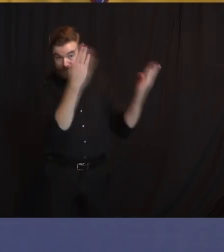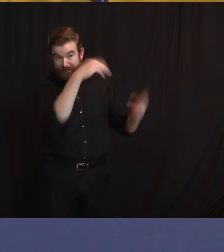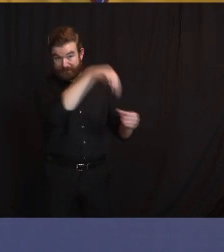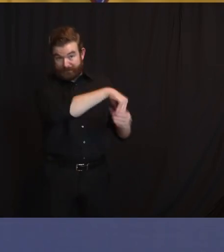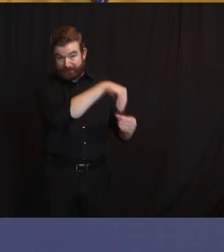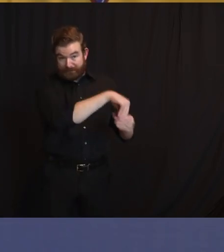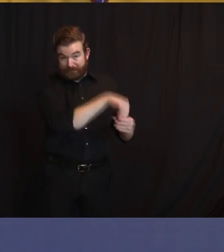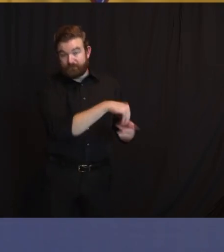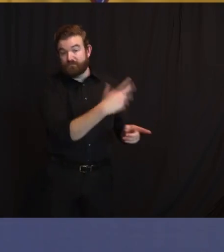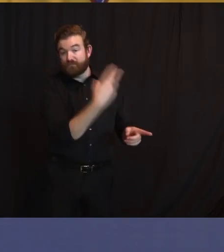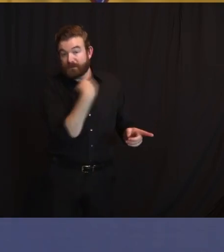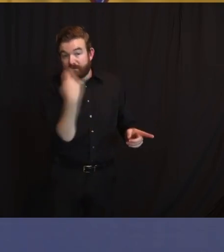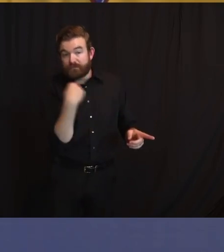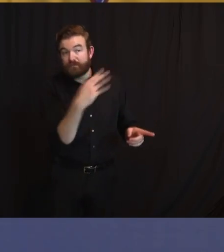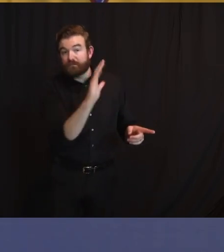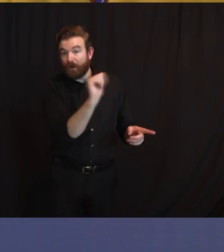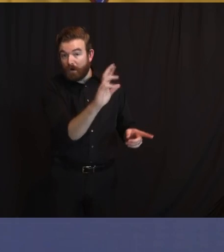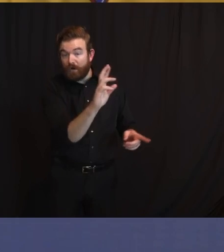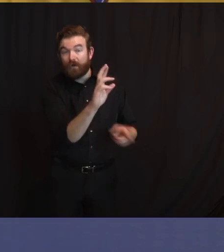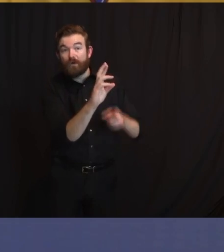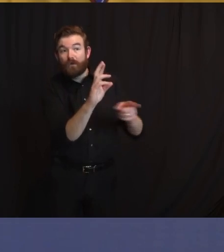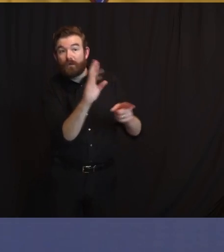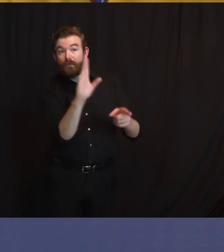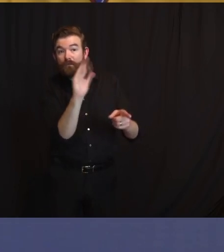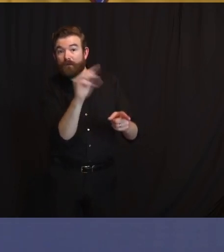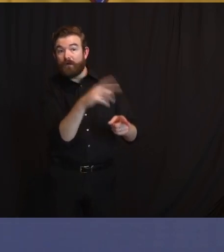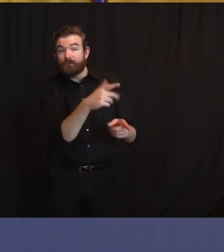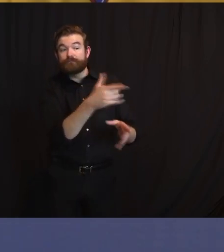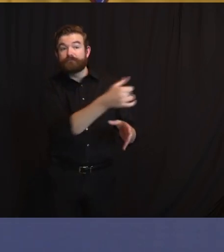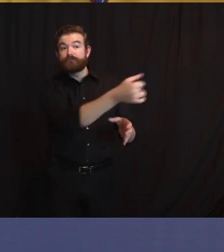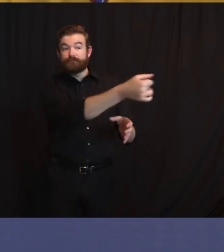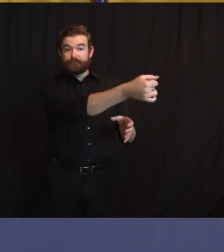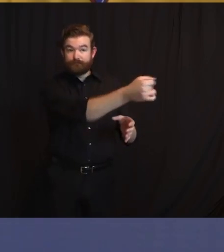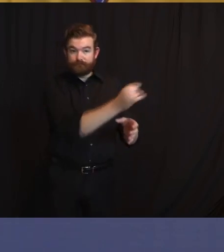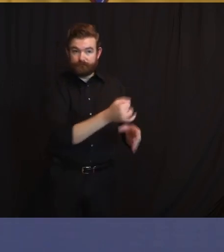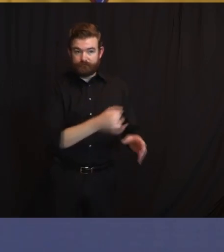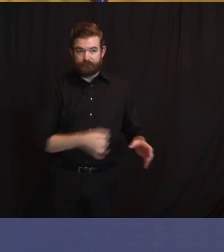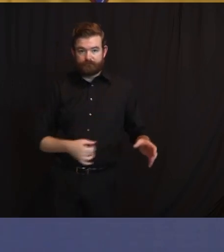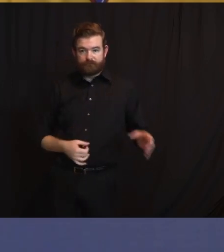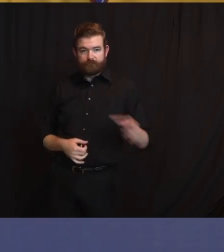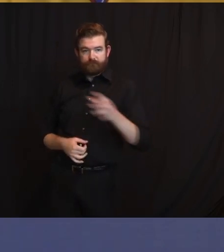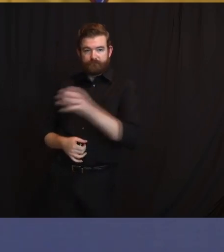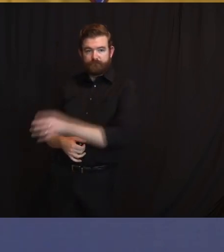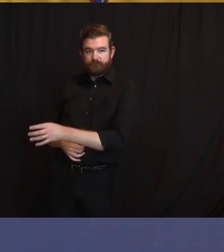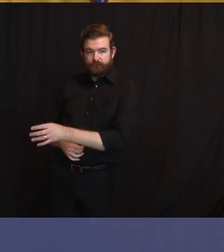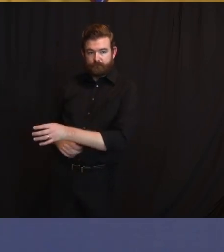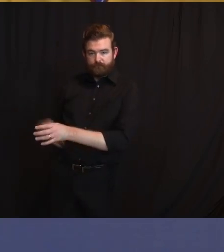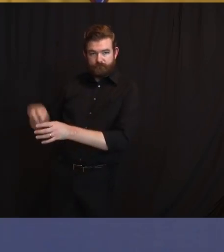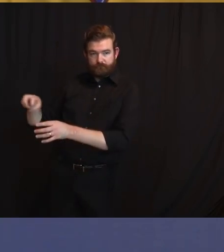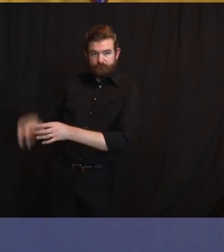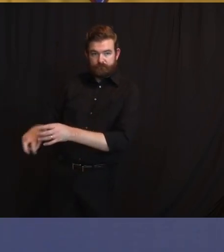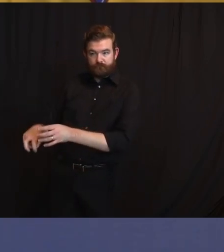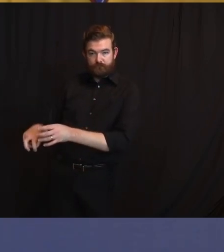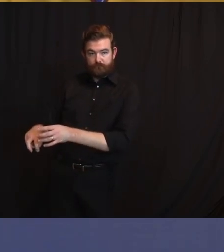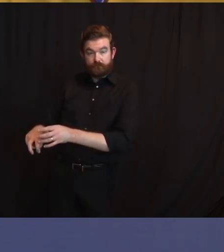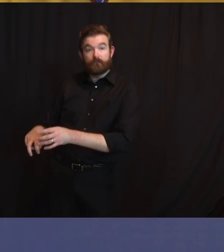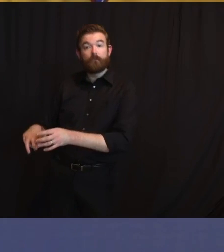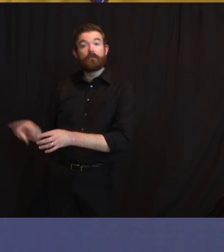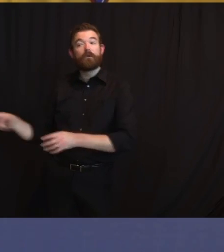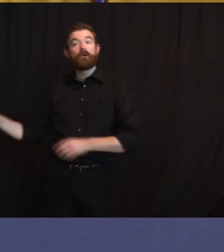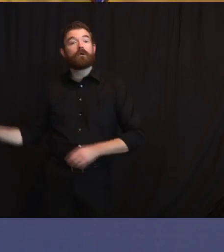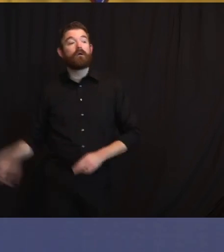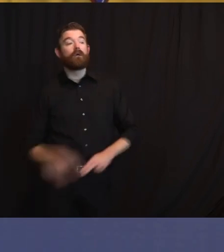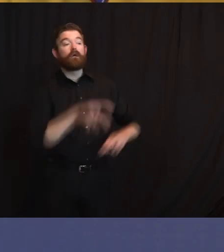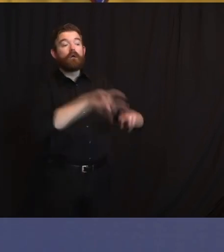exclusively to serve drinks to people who are seated at a table. It's not there to congregate in